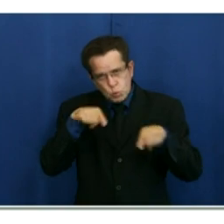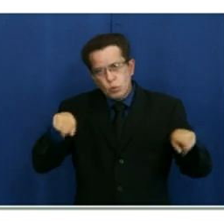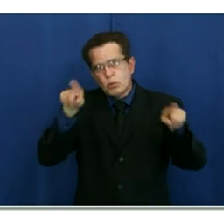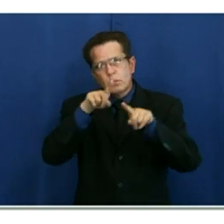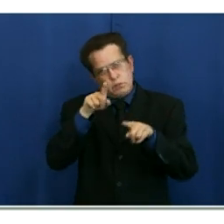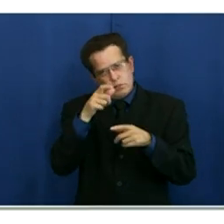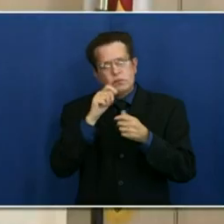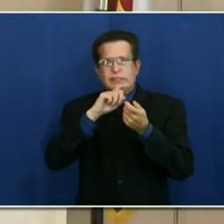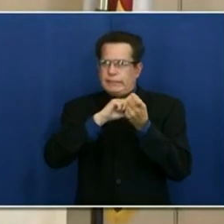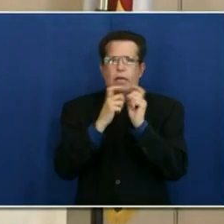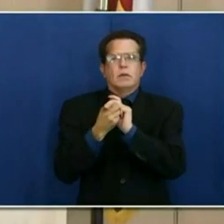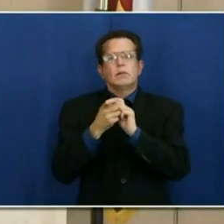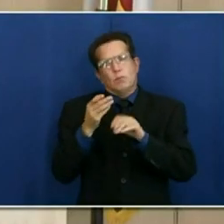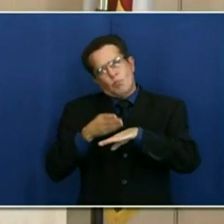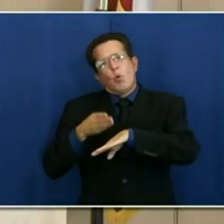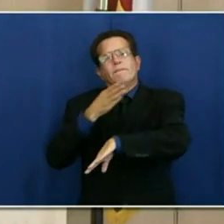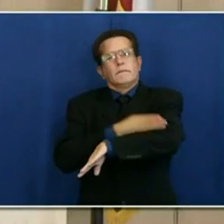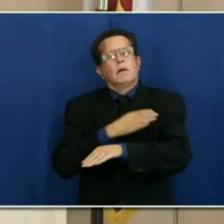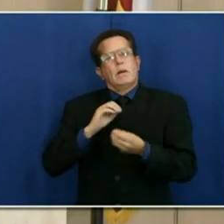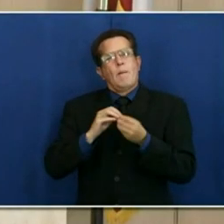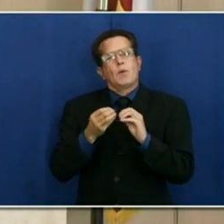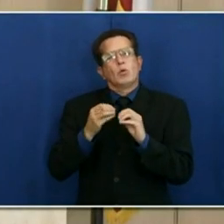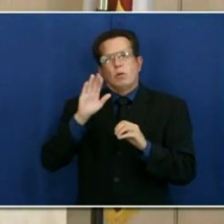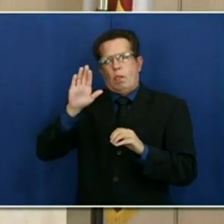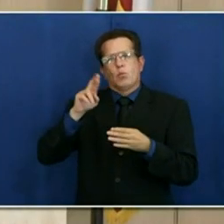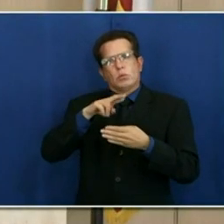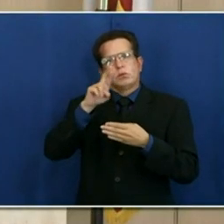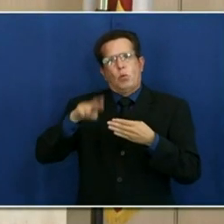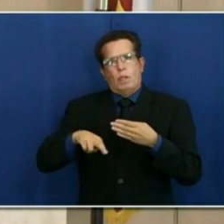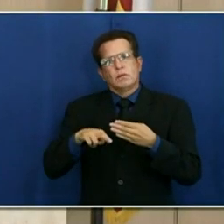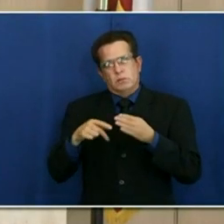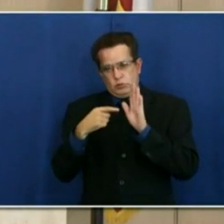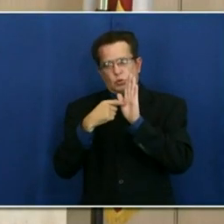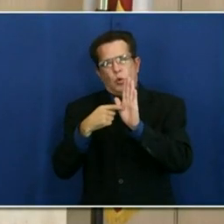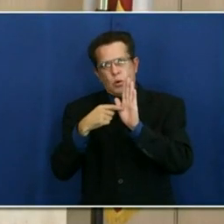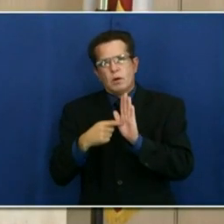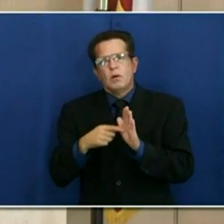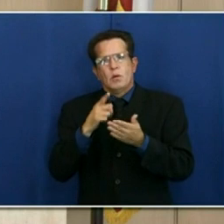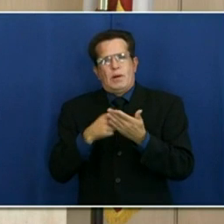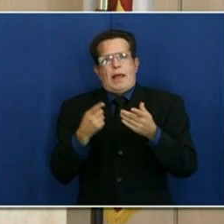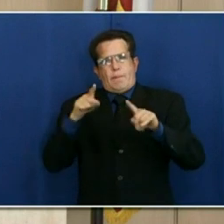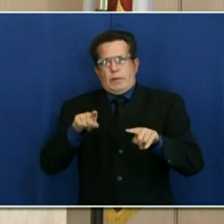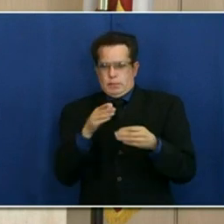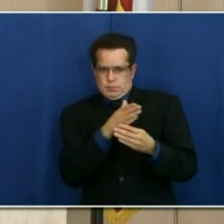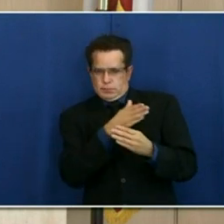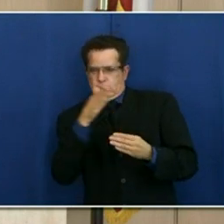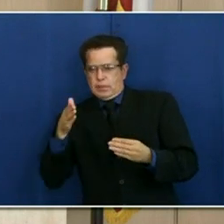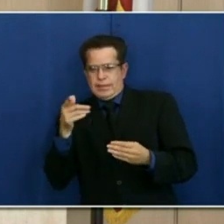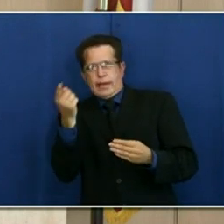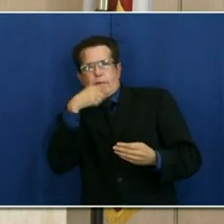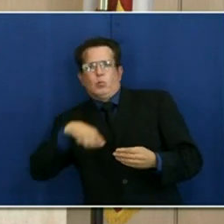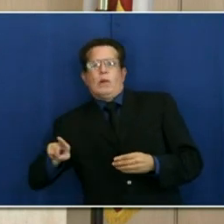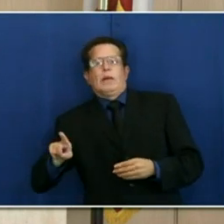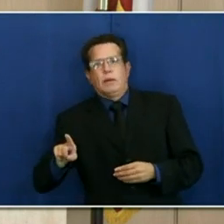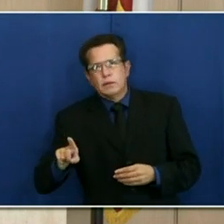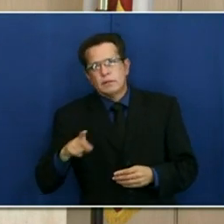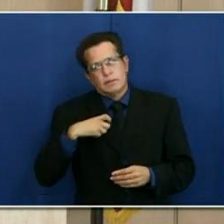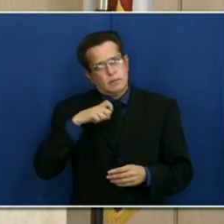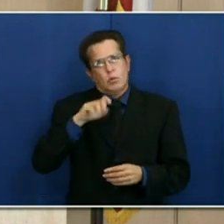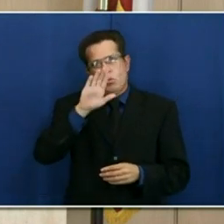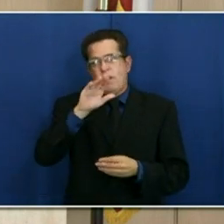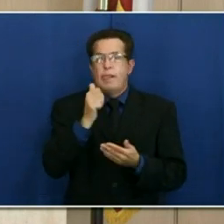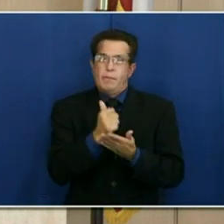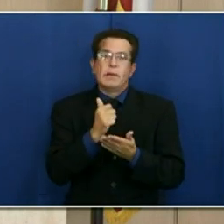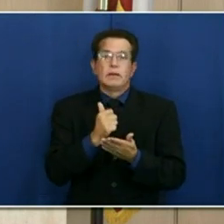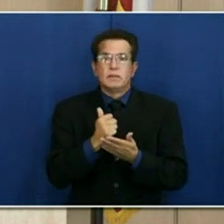to change the outcome for results that occur after next week.